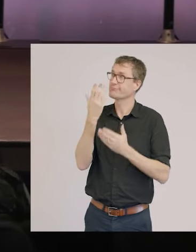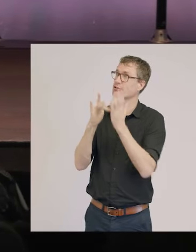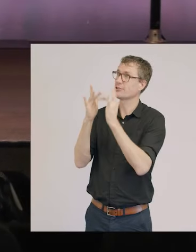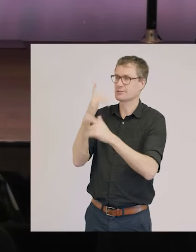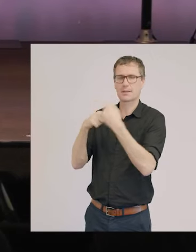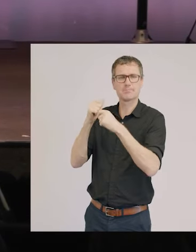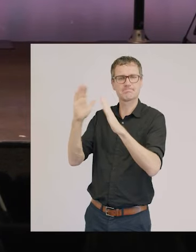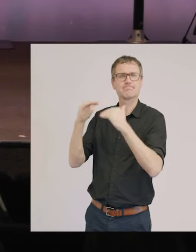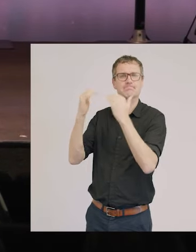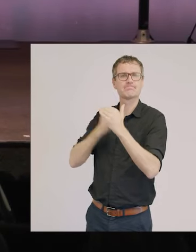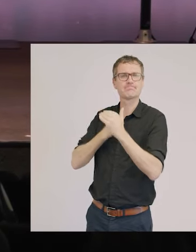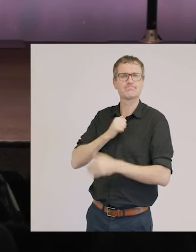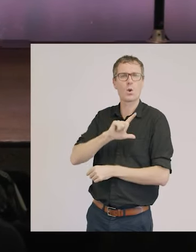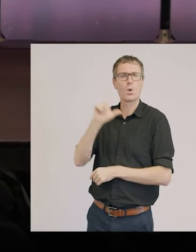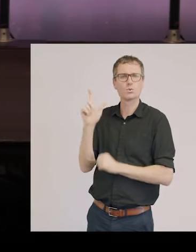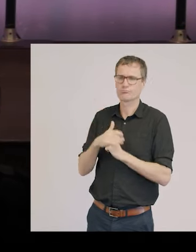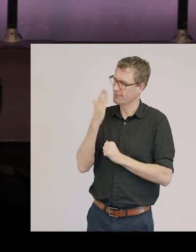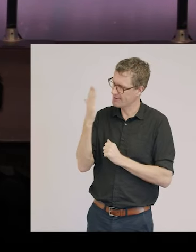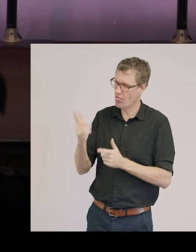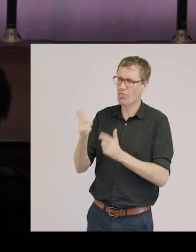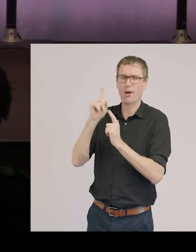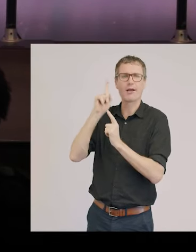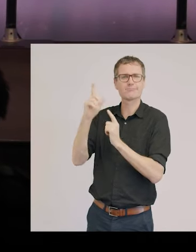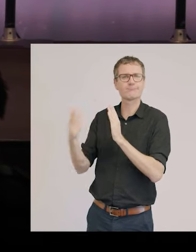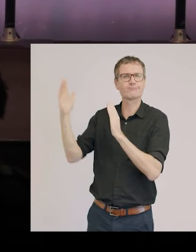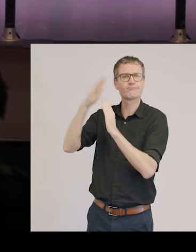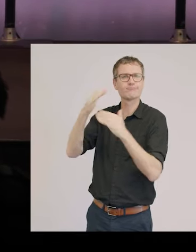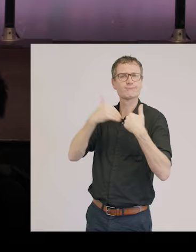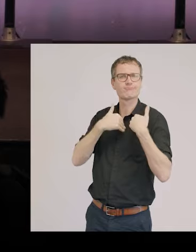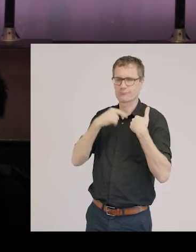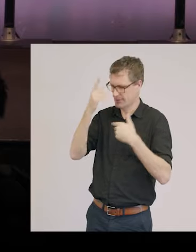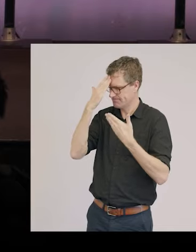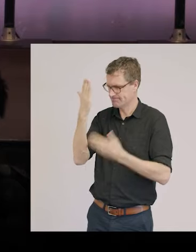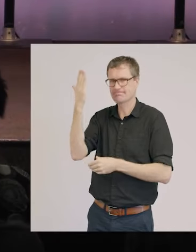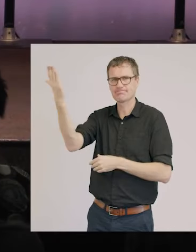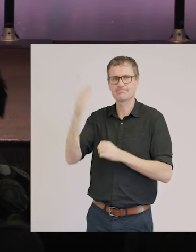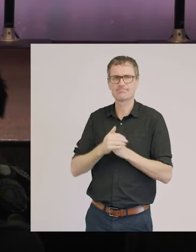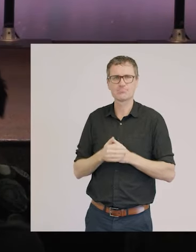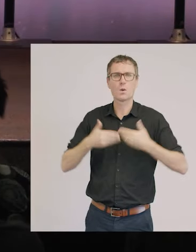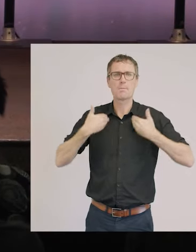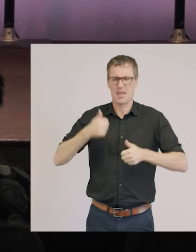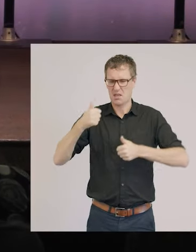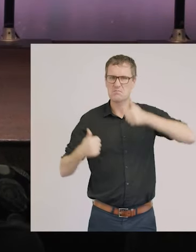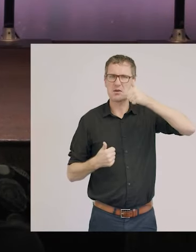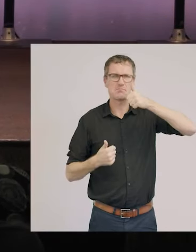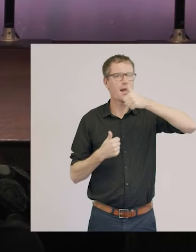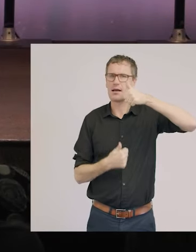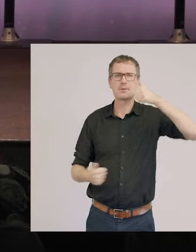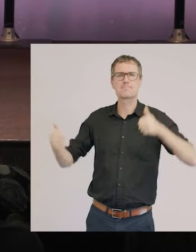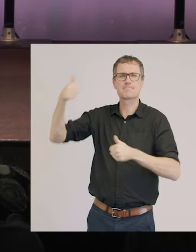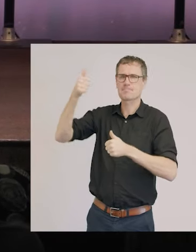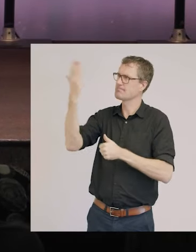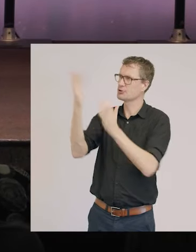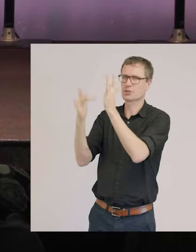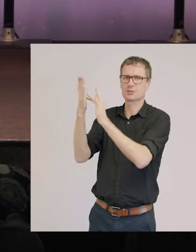you avoid deception? Number one, make Jesus your Lord. And that means he's the boss, he's in charge, I'm going to